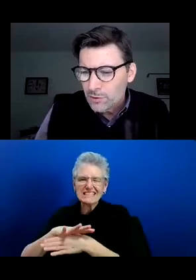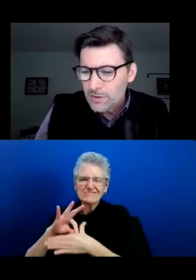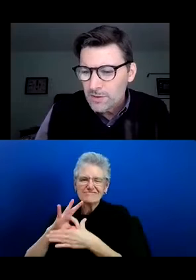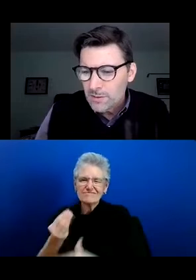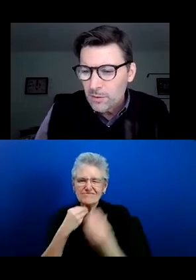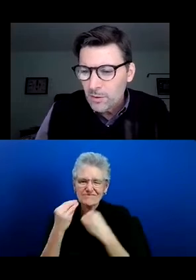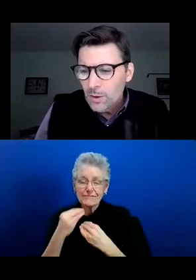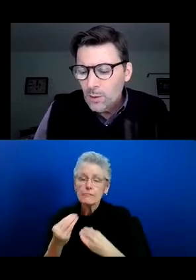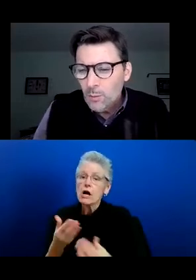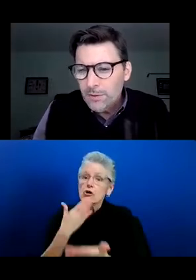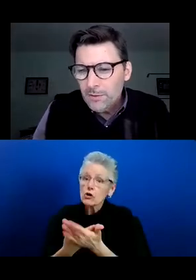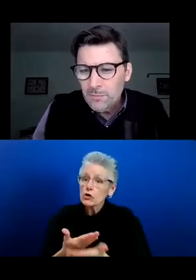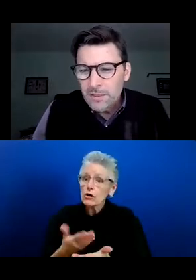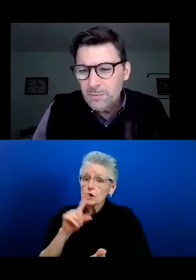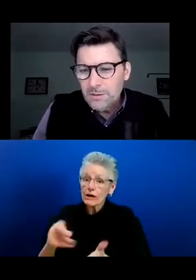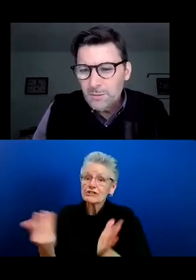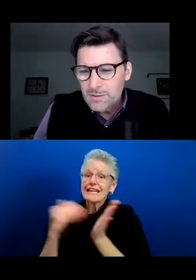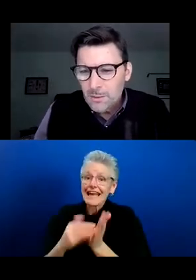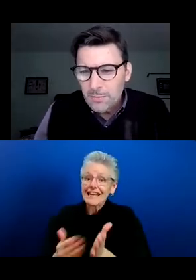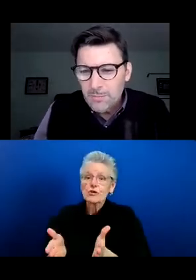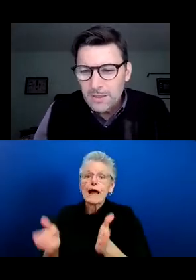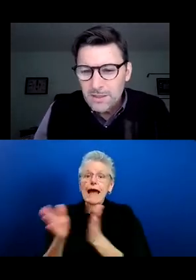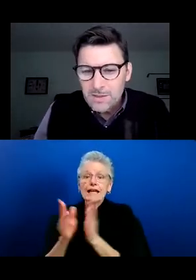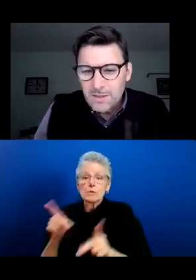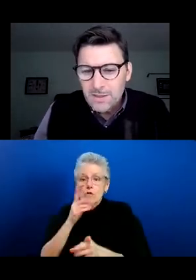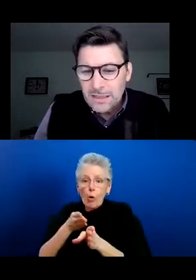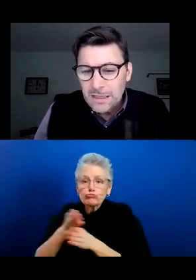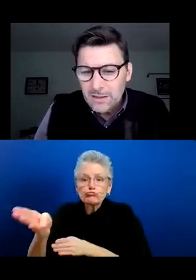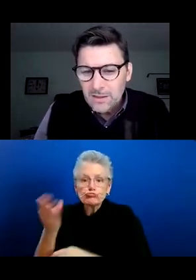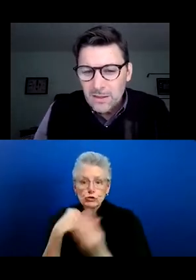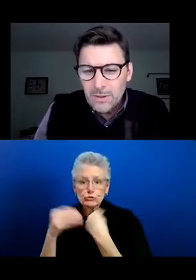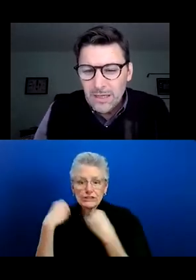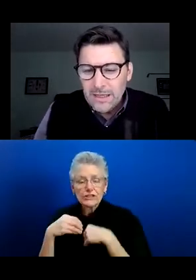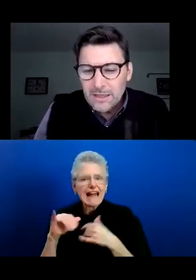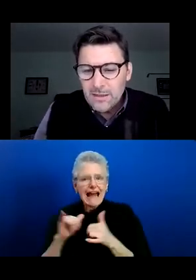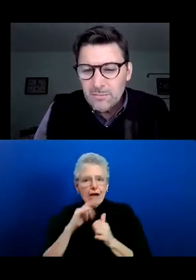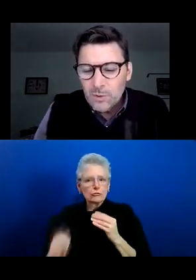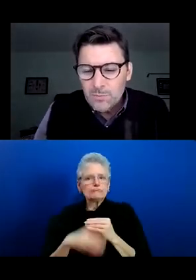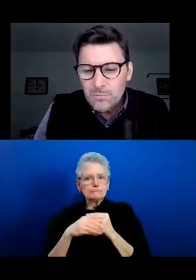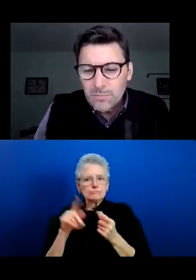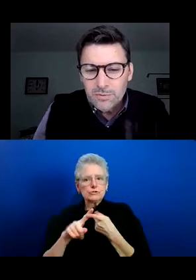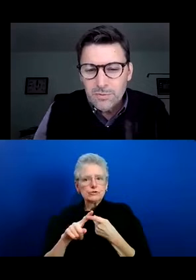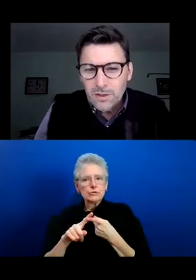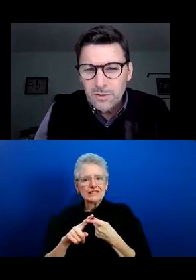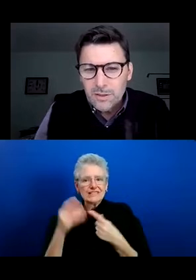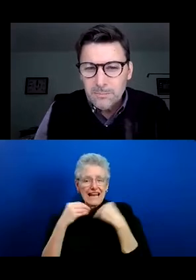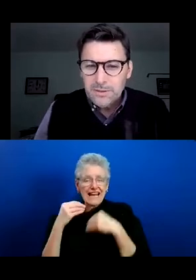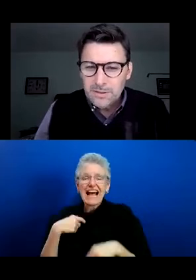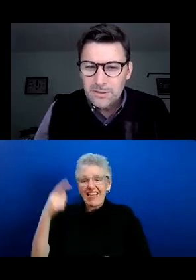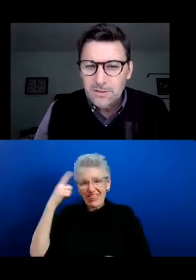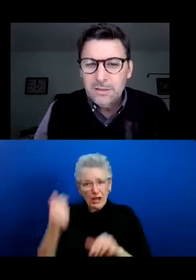for a nutritionist about where you might be able to supplement this in the diet. But I think most people who